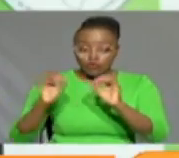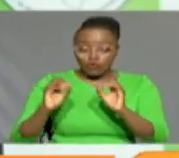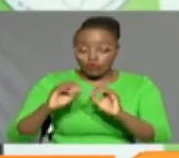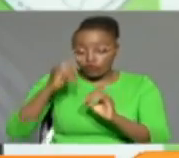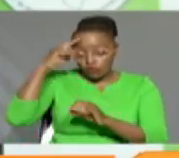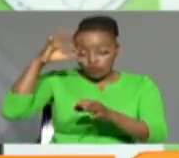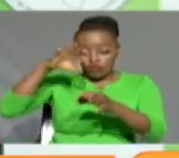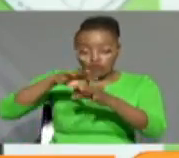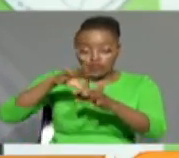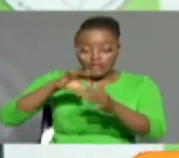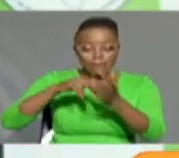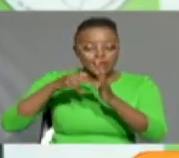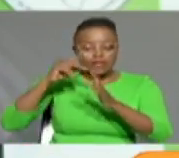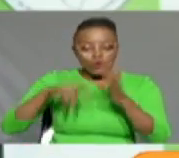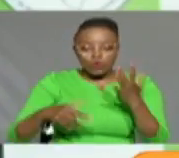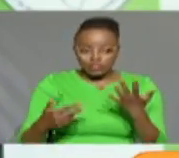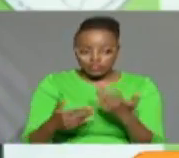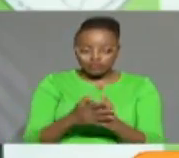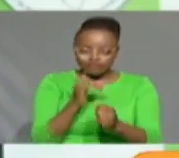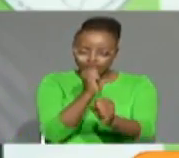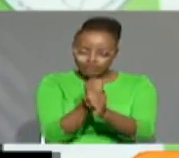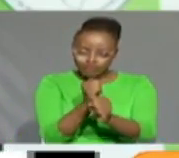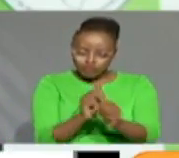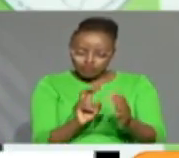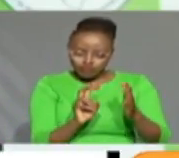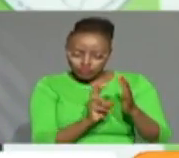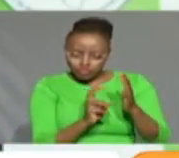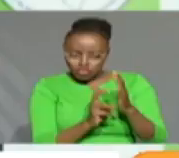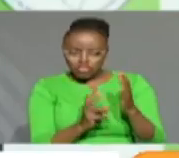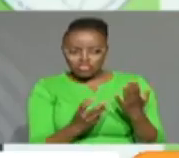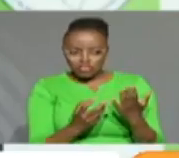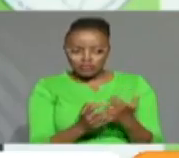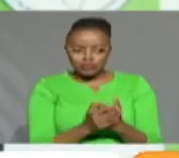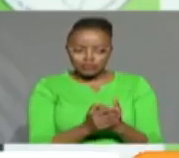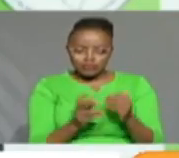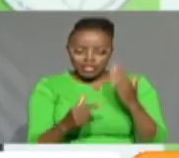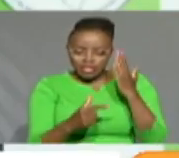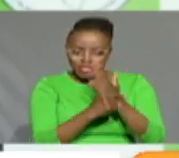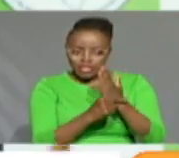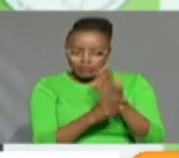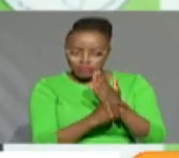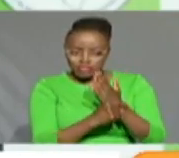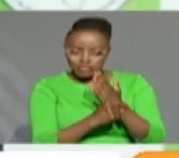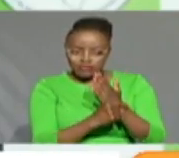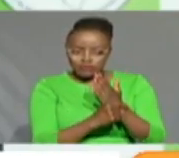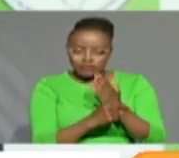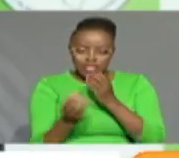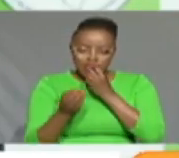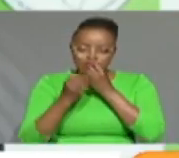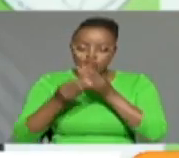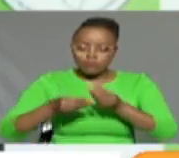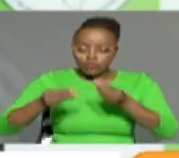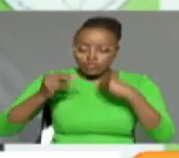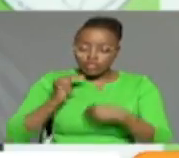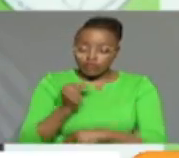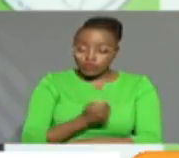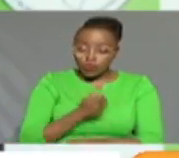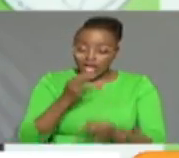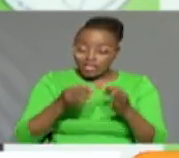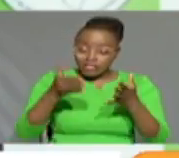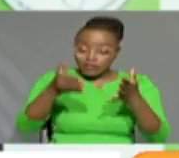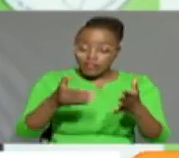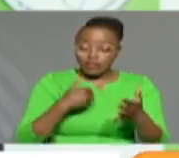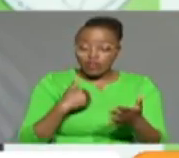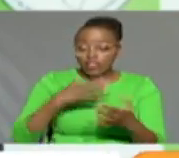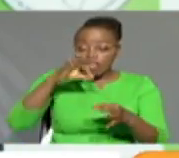voters, and so what we shall be doing is checking the names and the information given to us, whether they exist in our